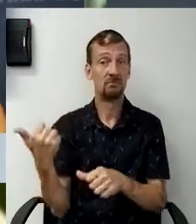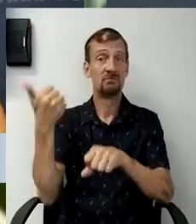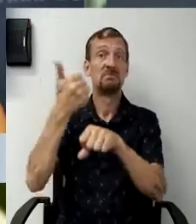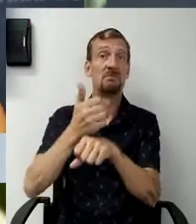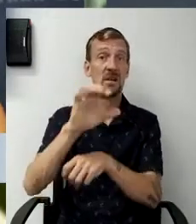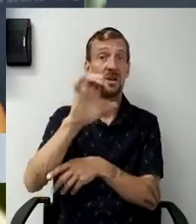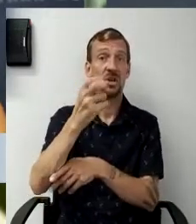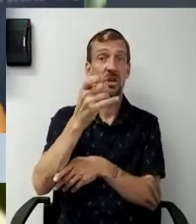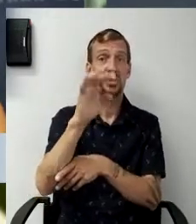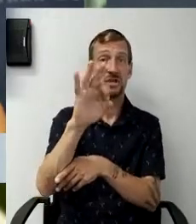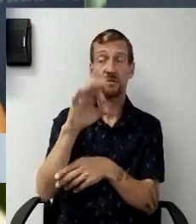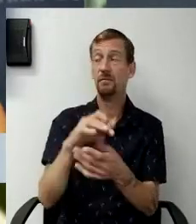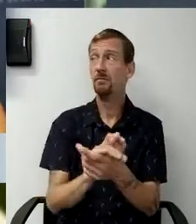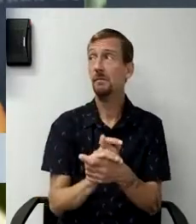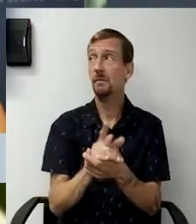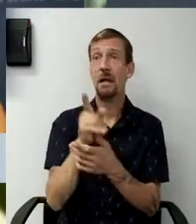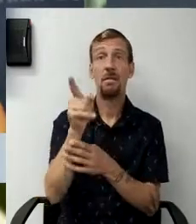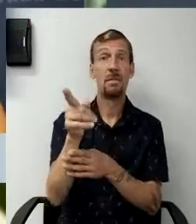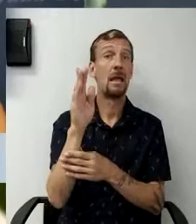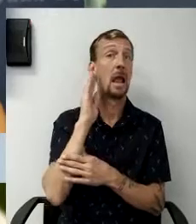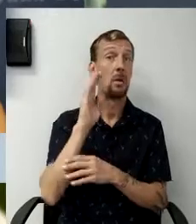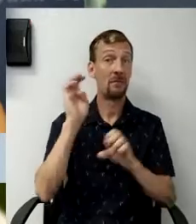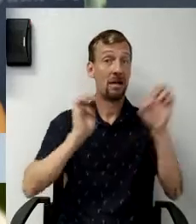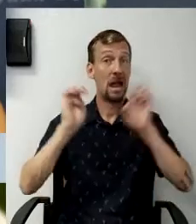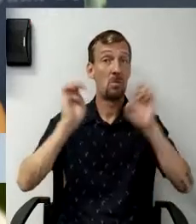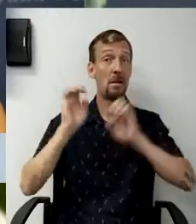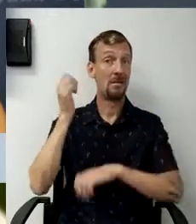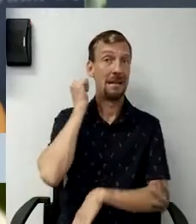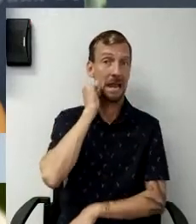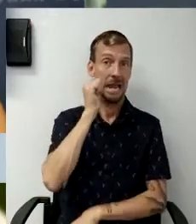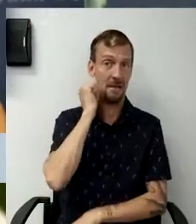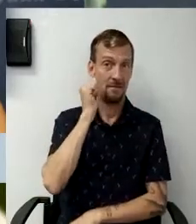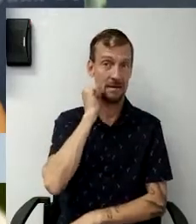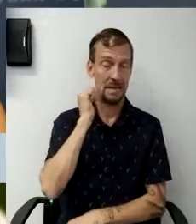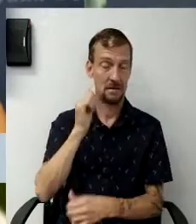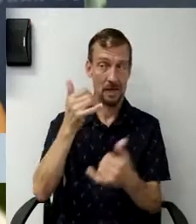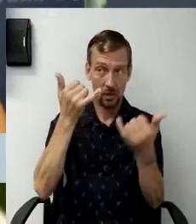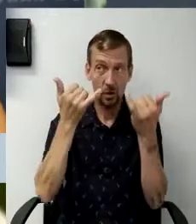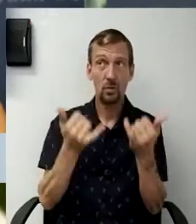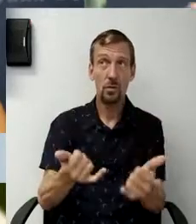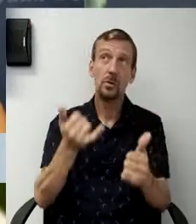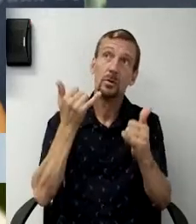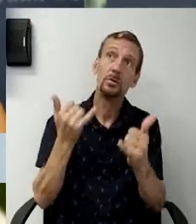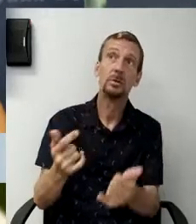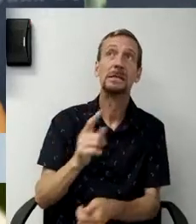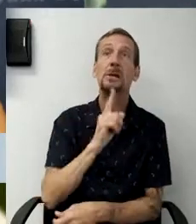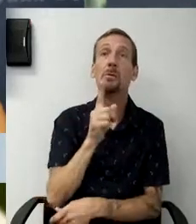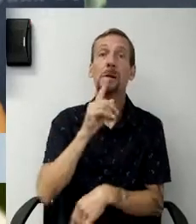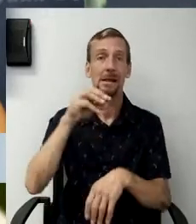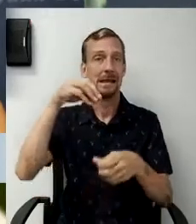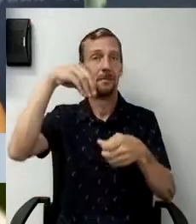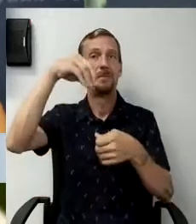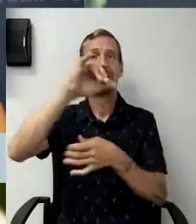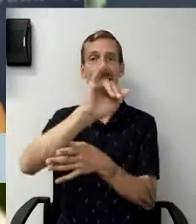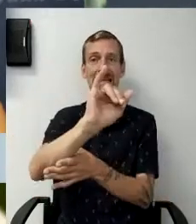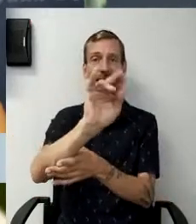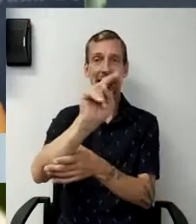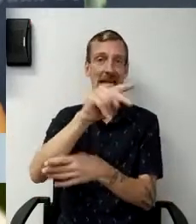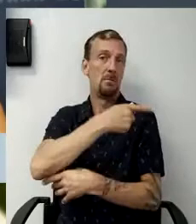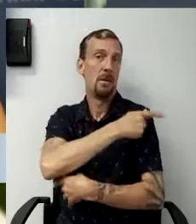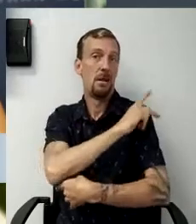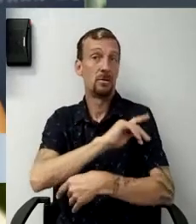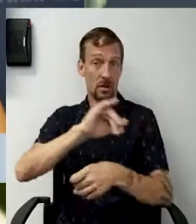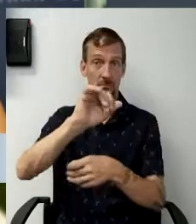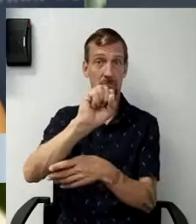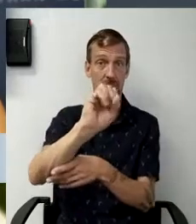chiefs. We're evaluating it every single day. Right now, particularly on the inpatient side.